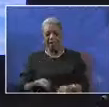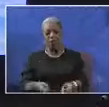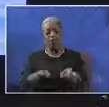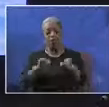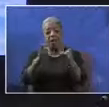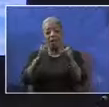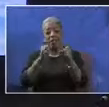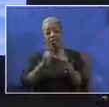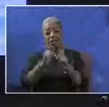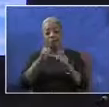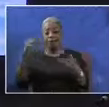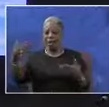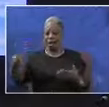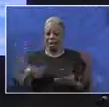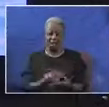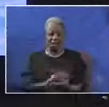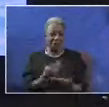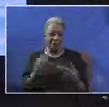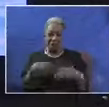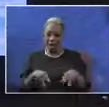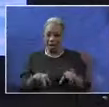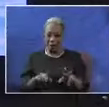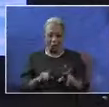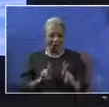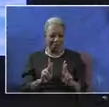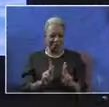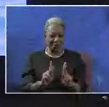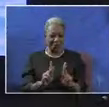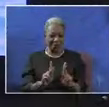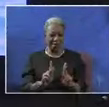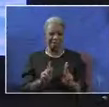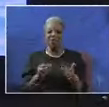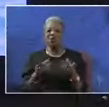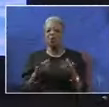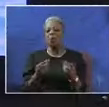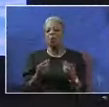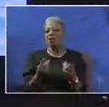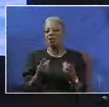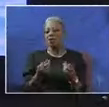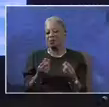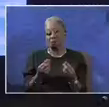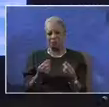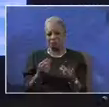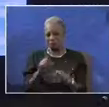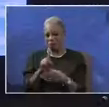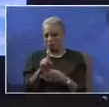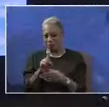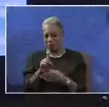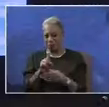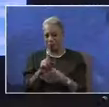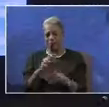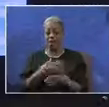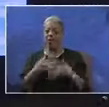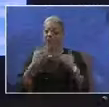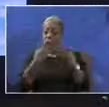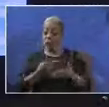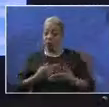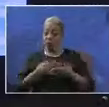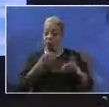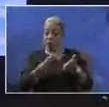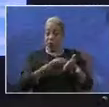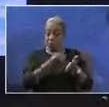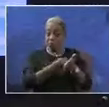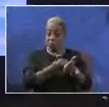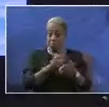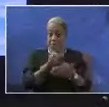another chance. So let me close by asking you, what do you delight in? Do you delight in your money? Do you delight in your health? Do you